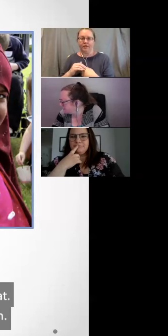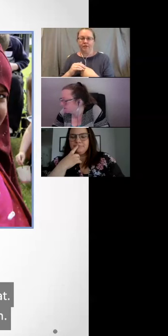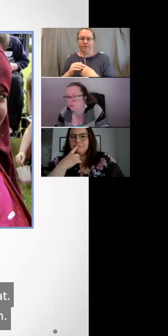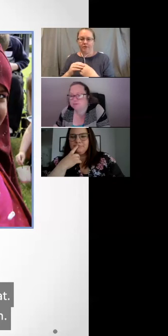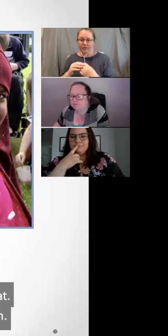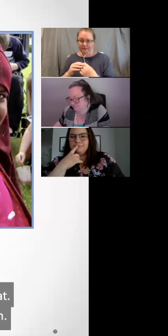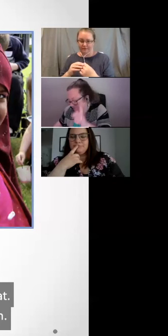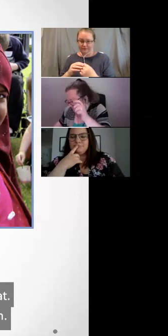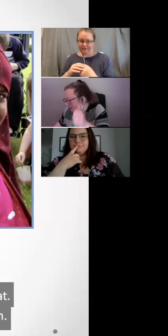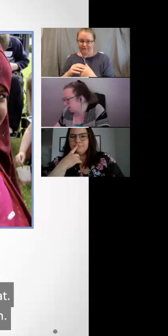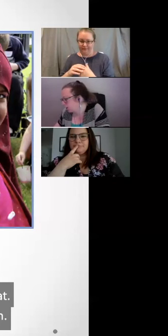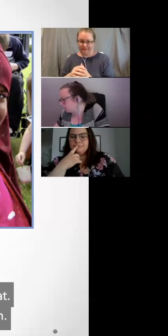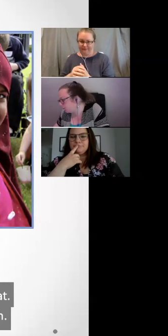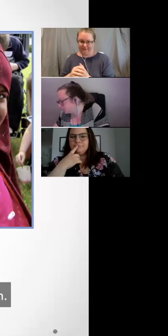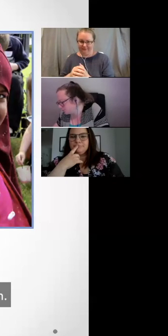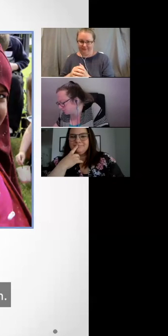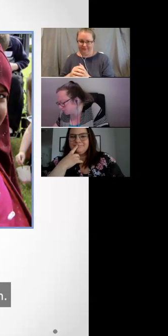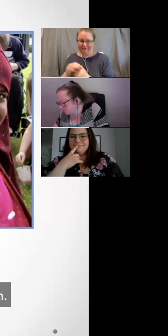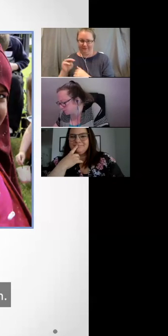Alana, you're on mute.